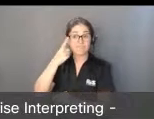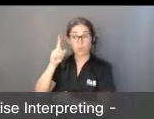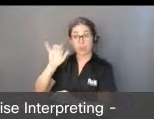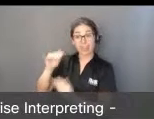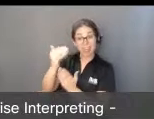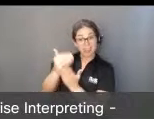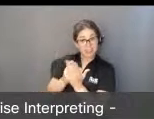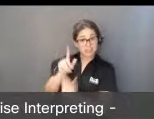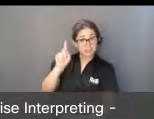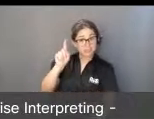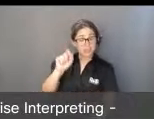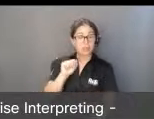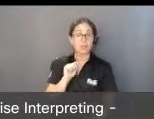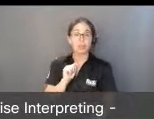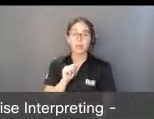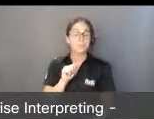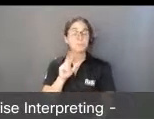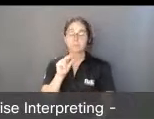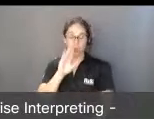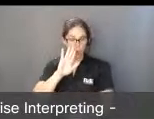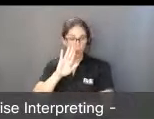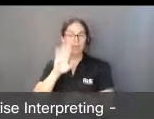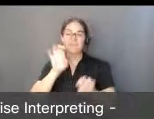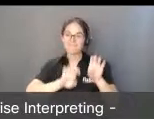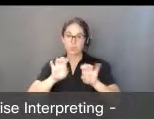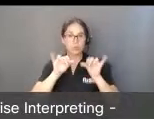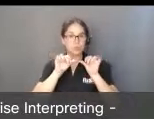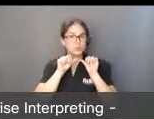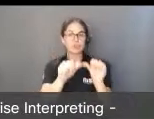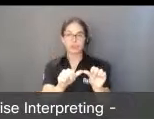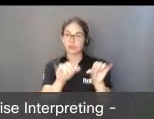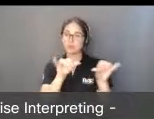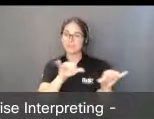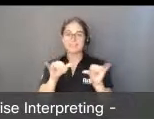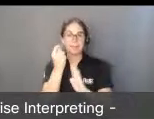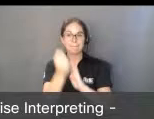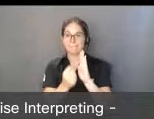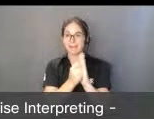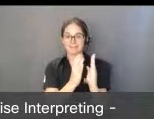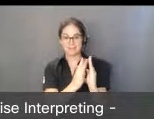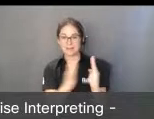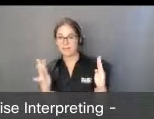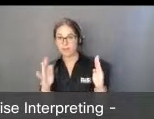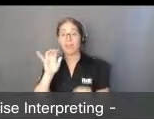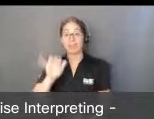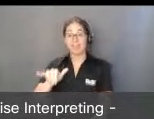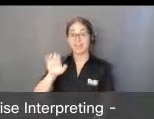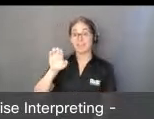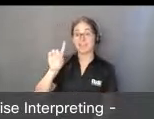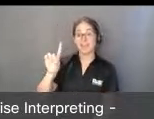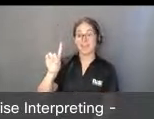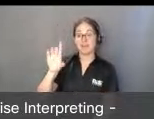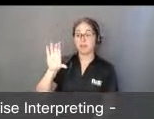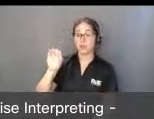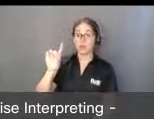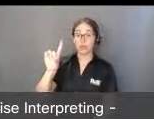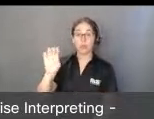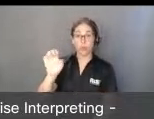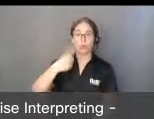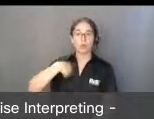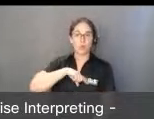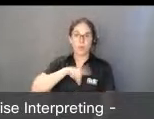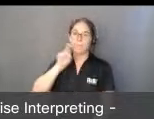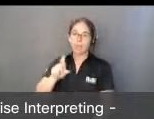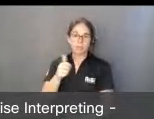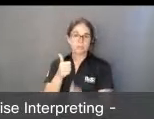The evaluations go on. Everybody has the same timeline because that's Ed code, and we have to follow Ed code. And okay.